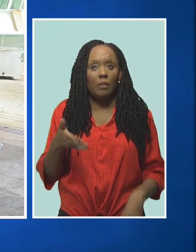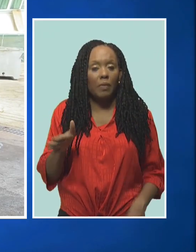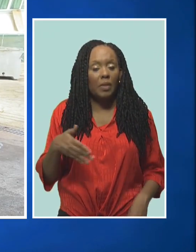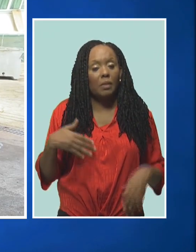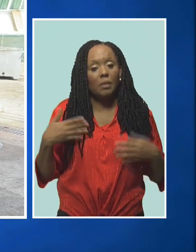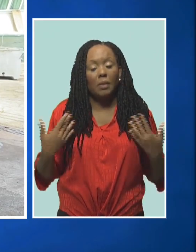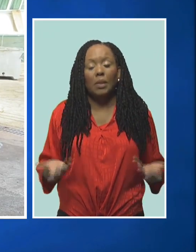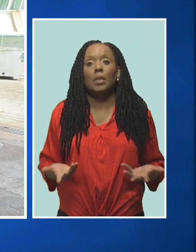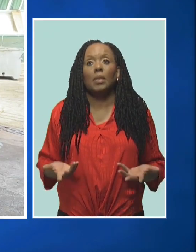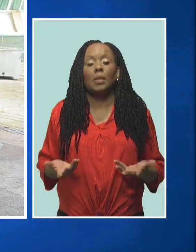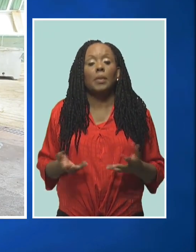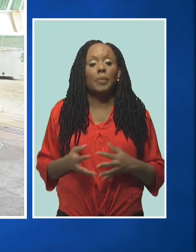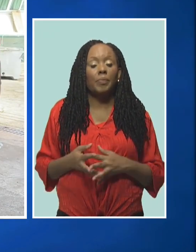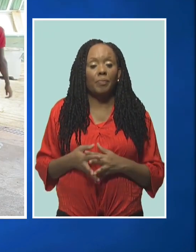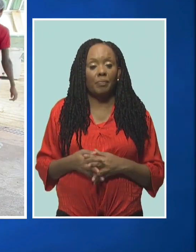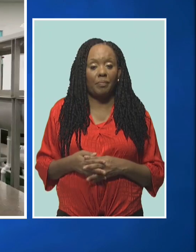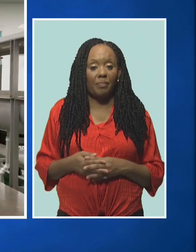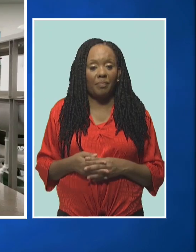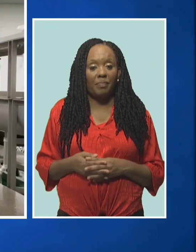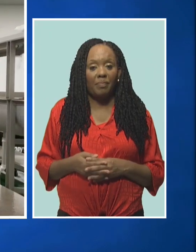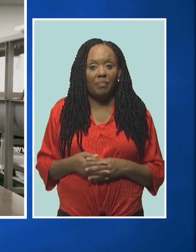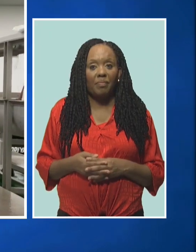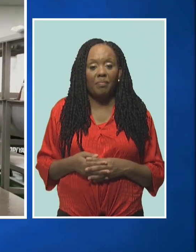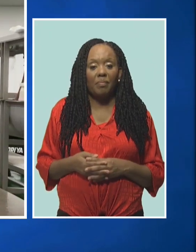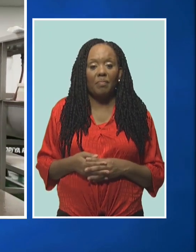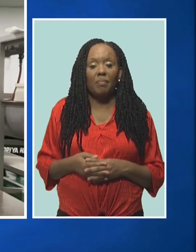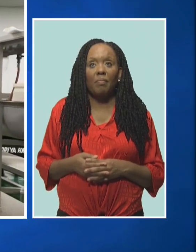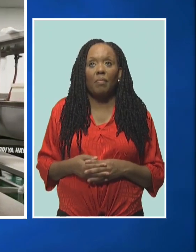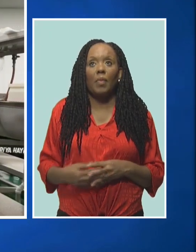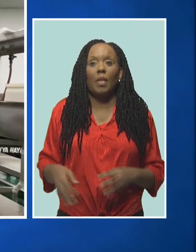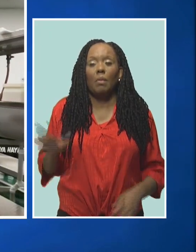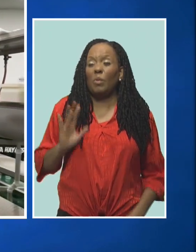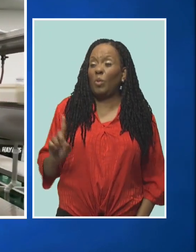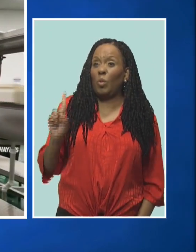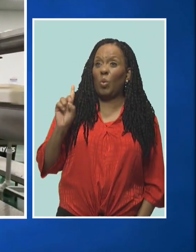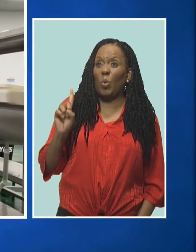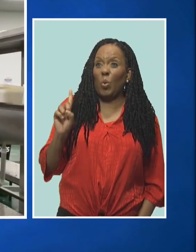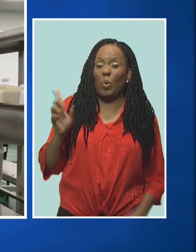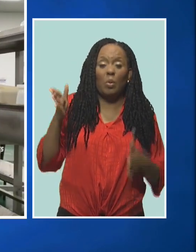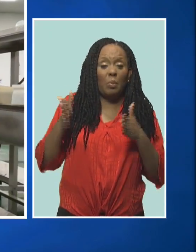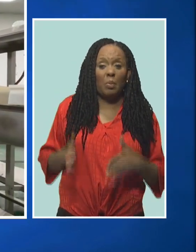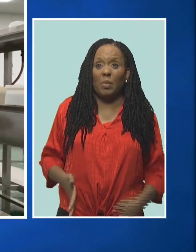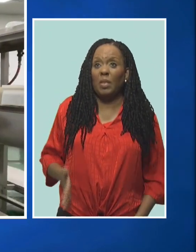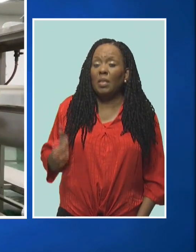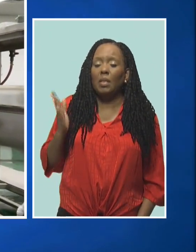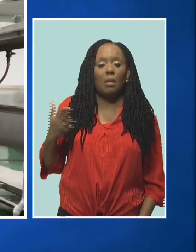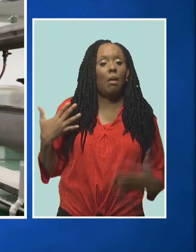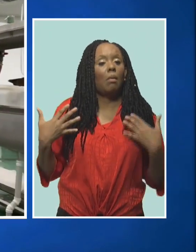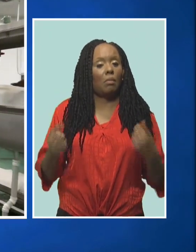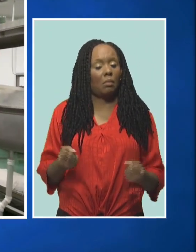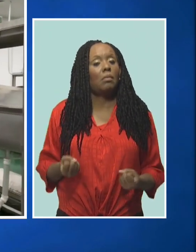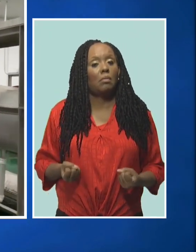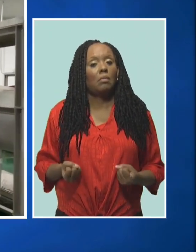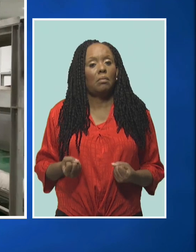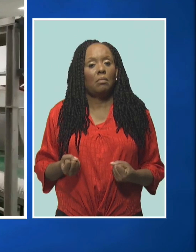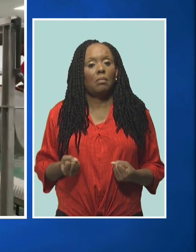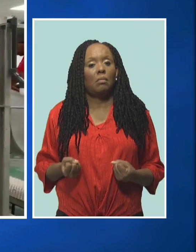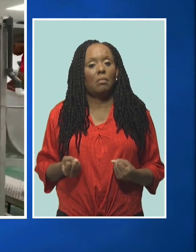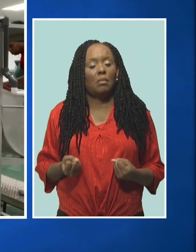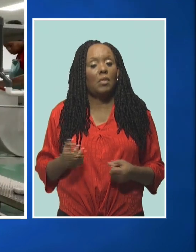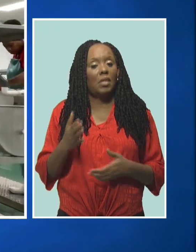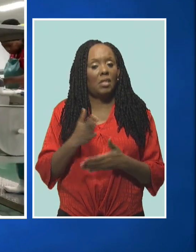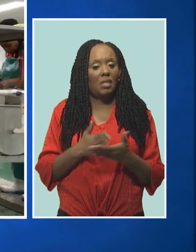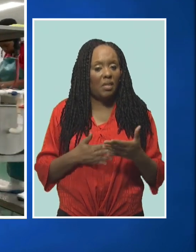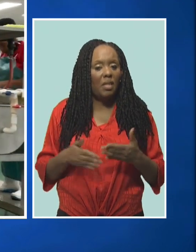on the market. At least one vendor at the complex seems confident that some frozen